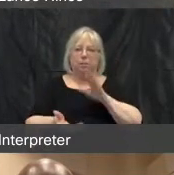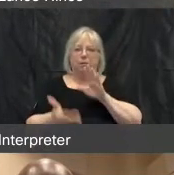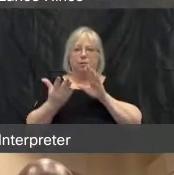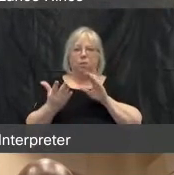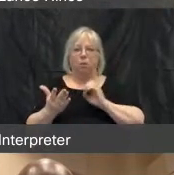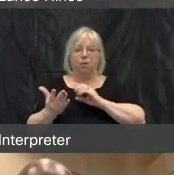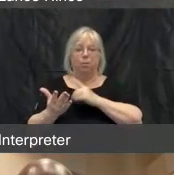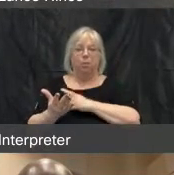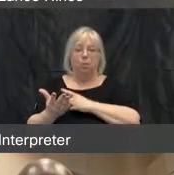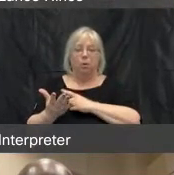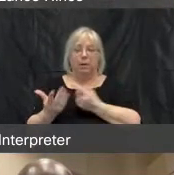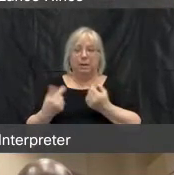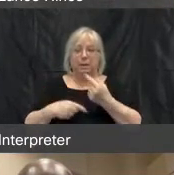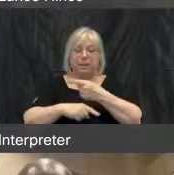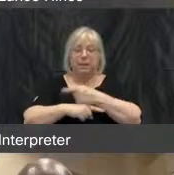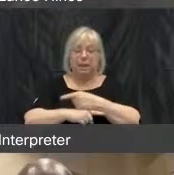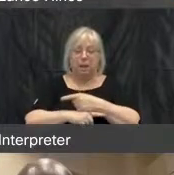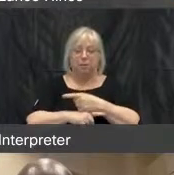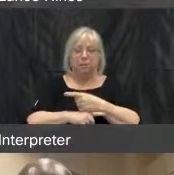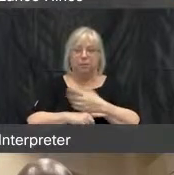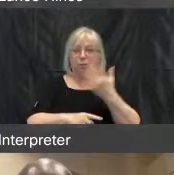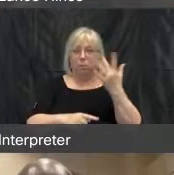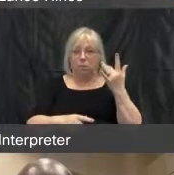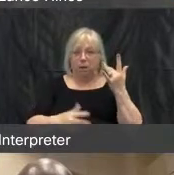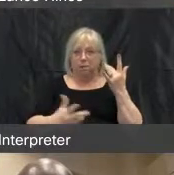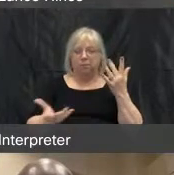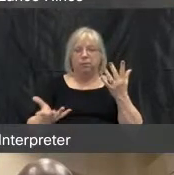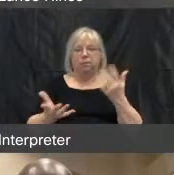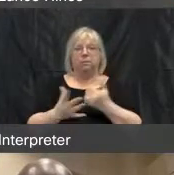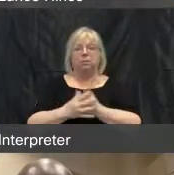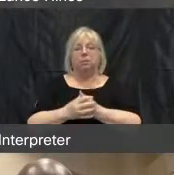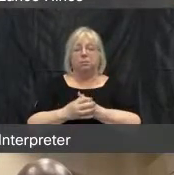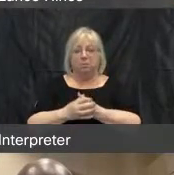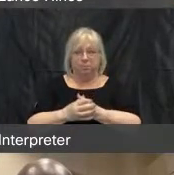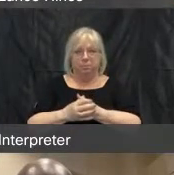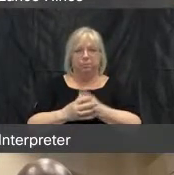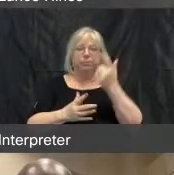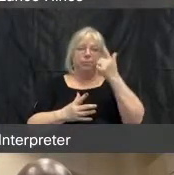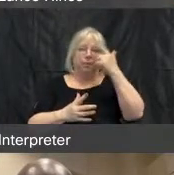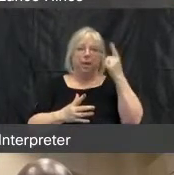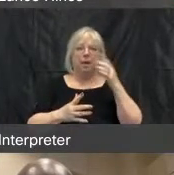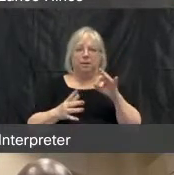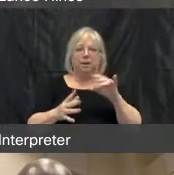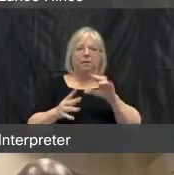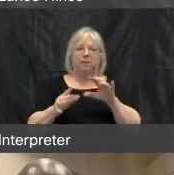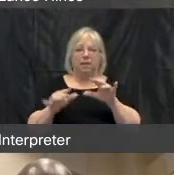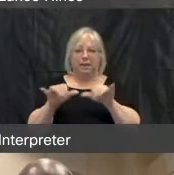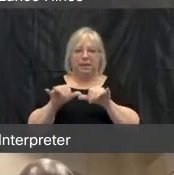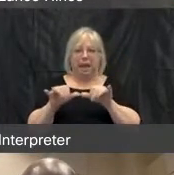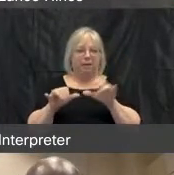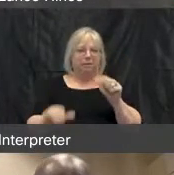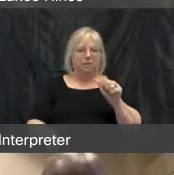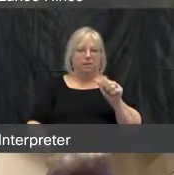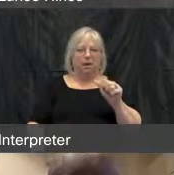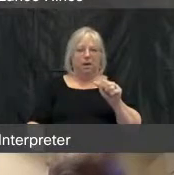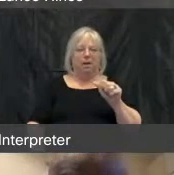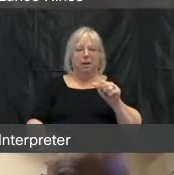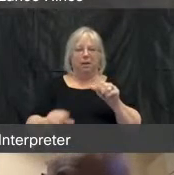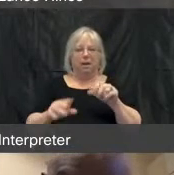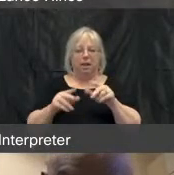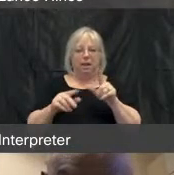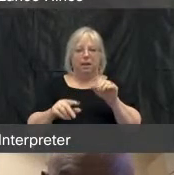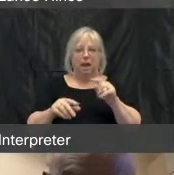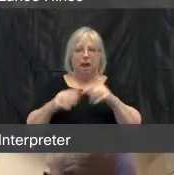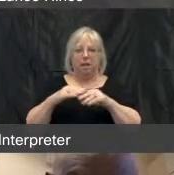board today, it is because of the acreage. It is less